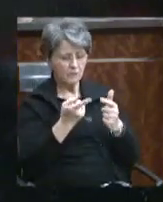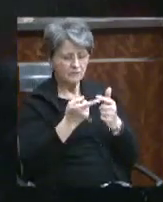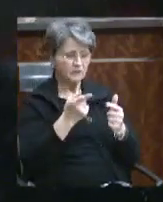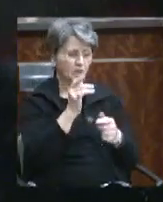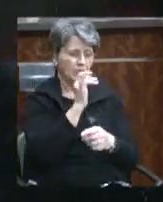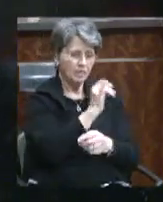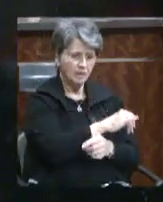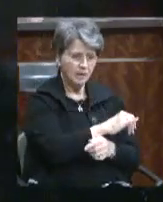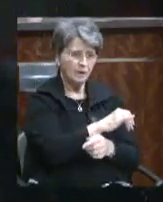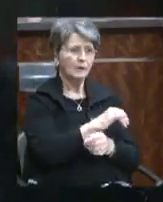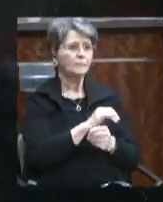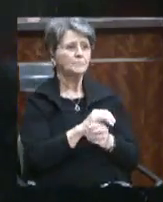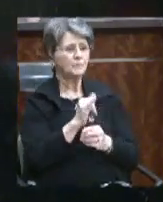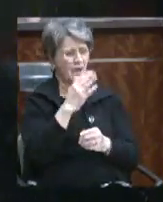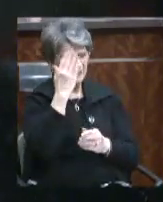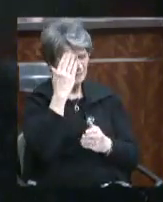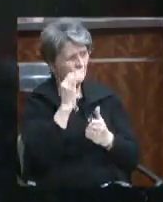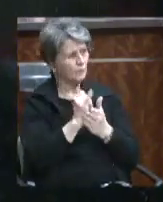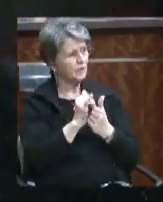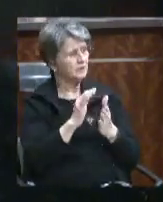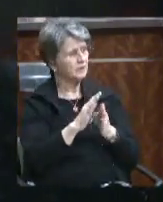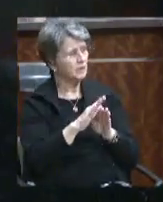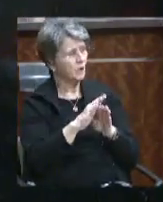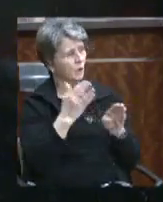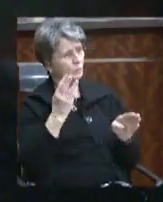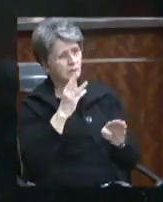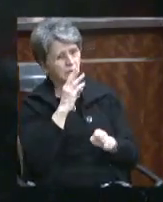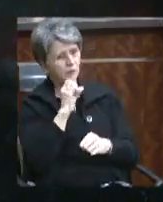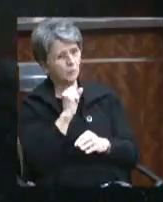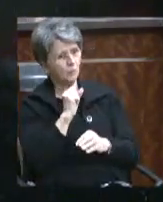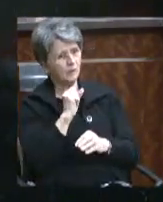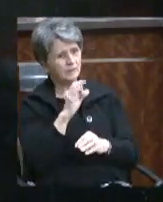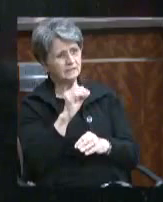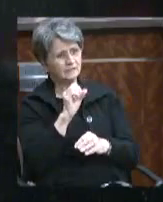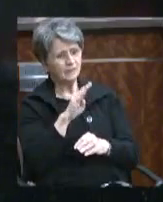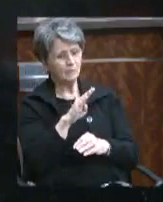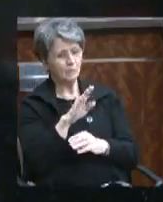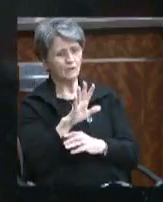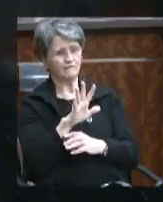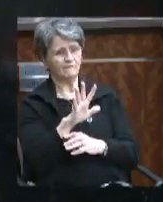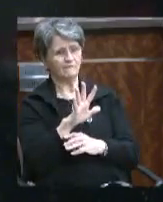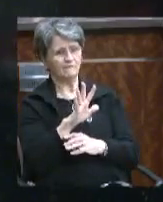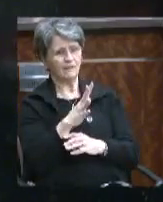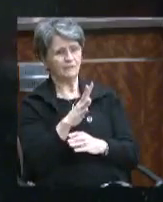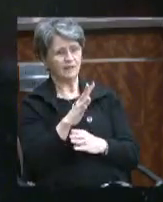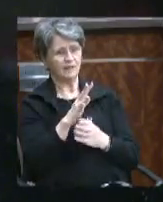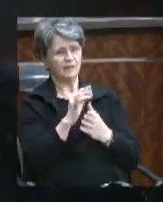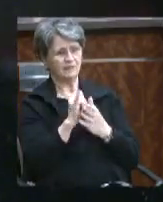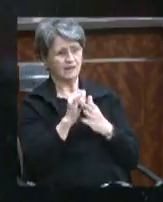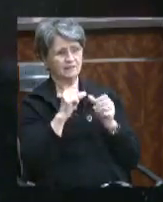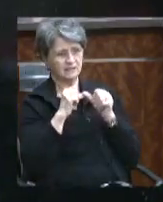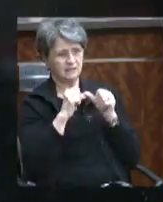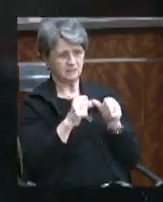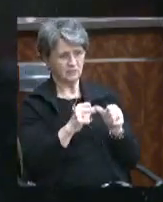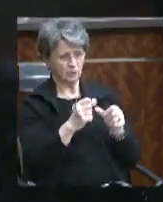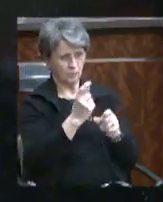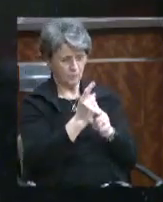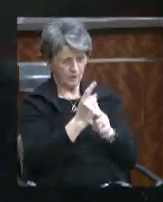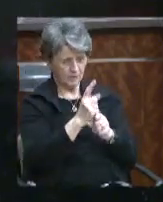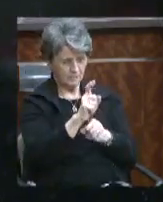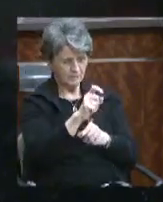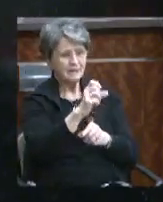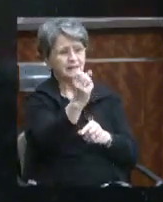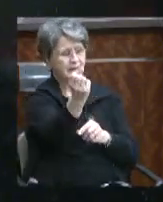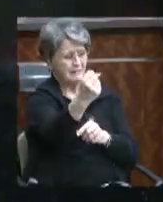the opening was on February the 5th. That's continuing, right? Yeah, so we encourage